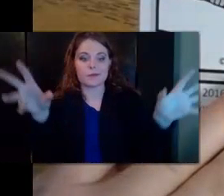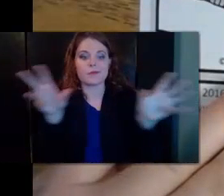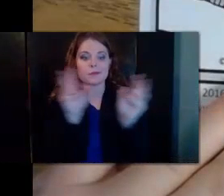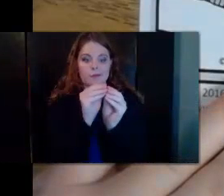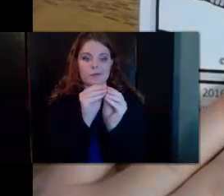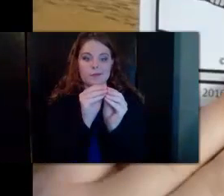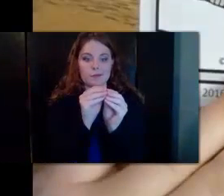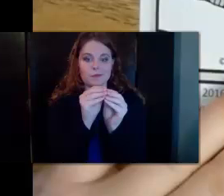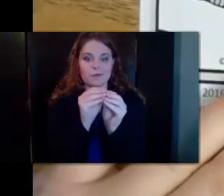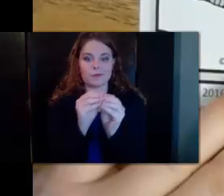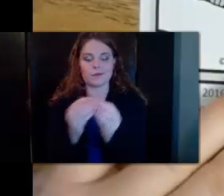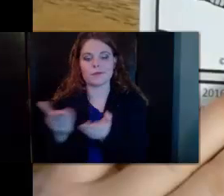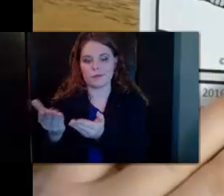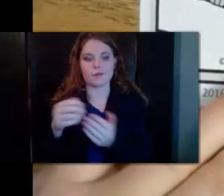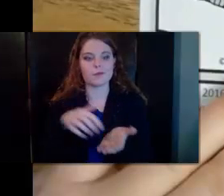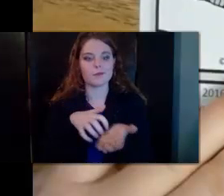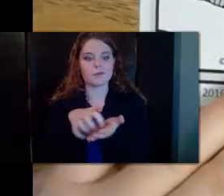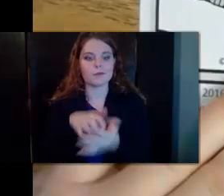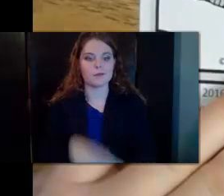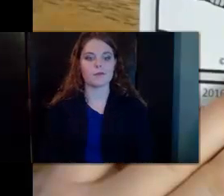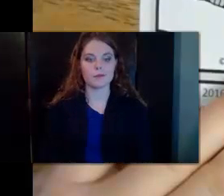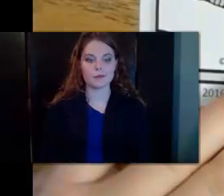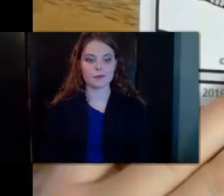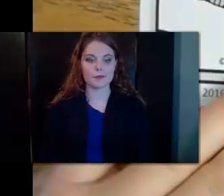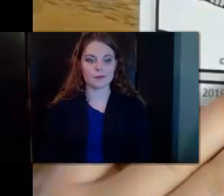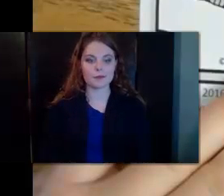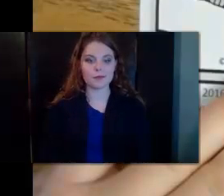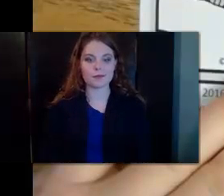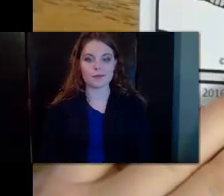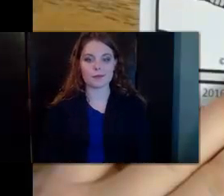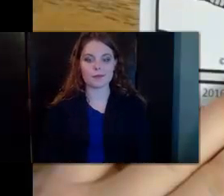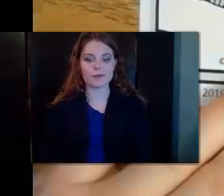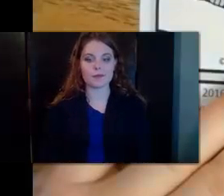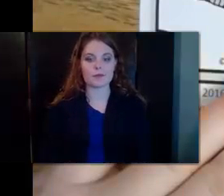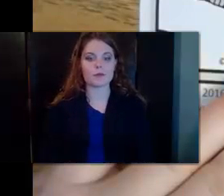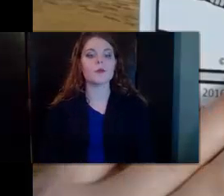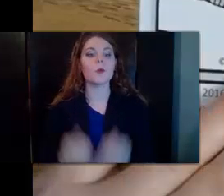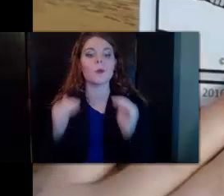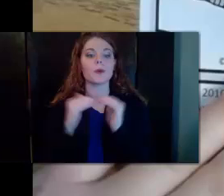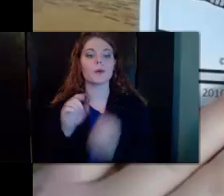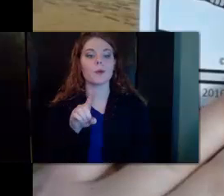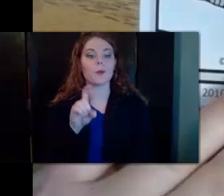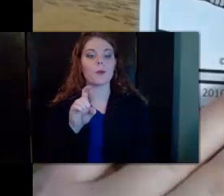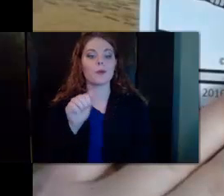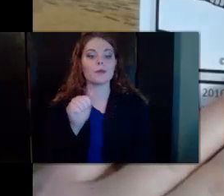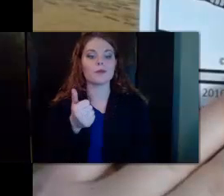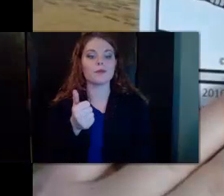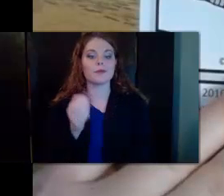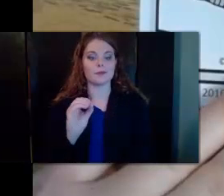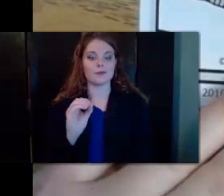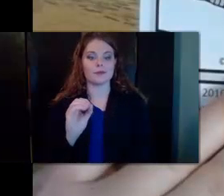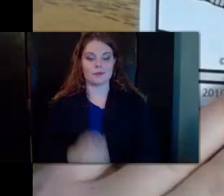and we will add those together. 74 and 36 combined give us 110